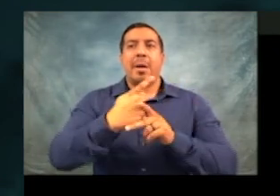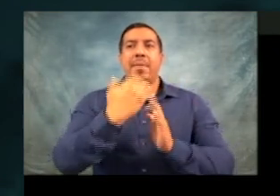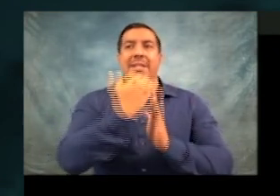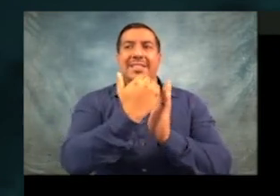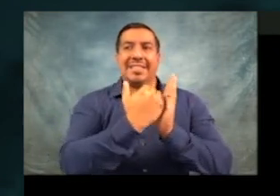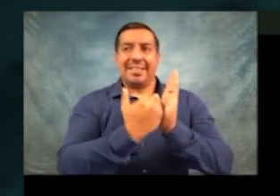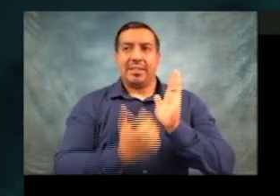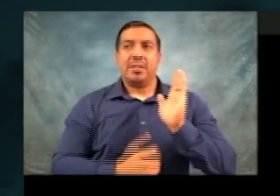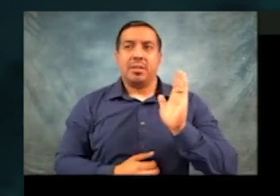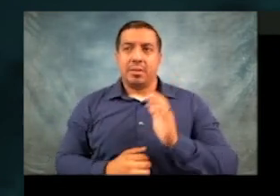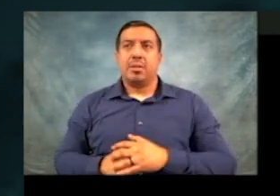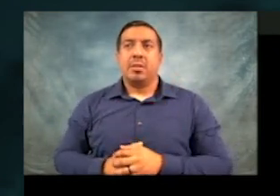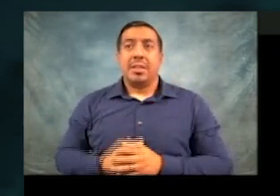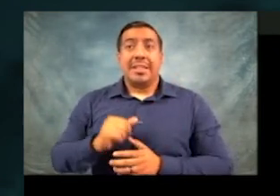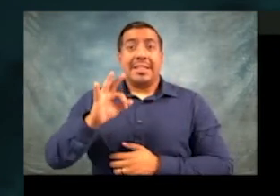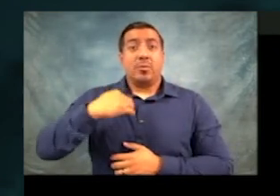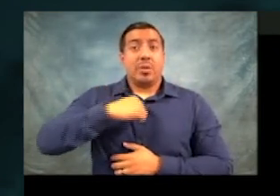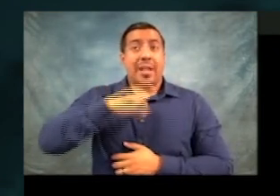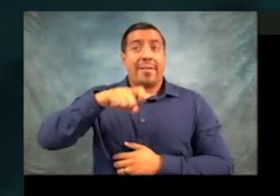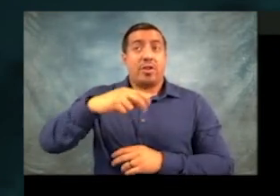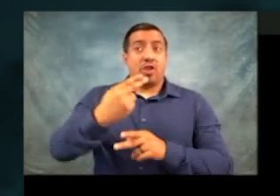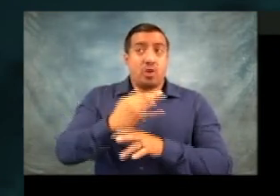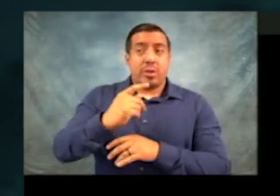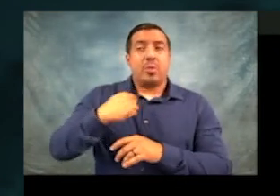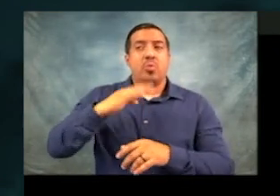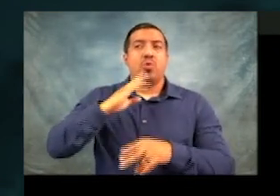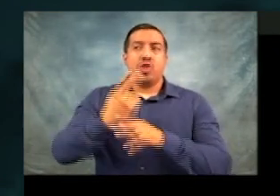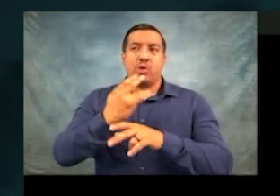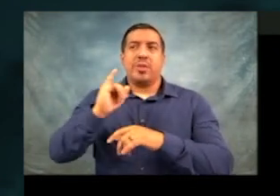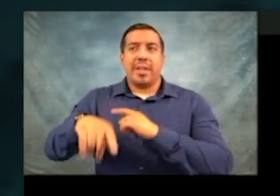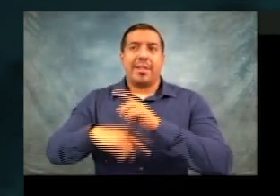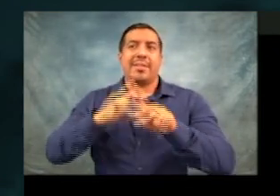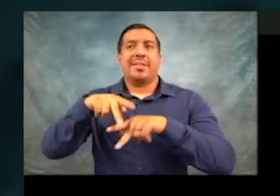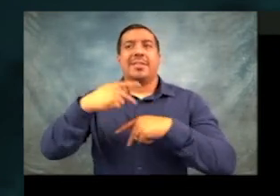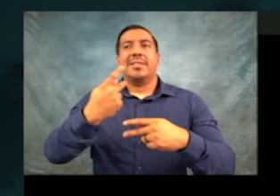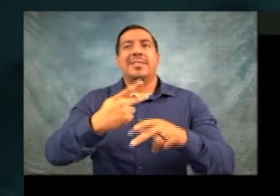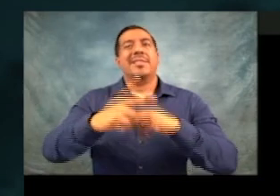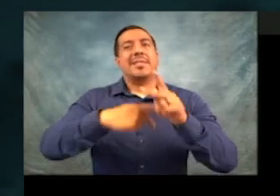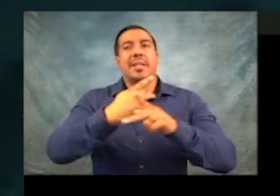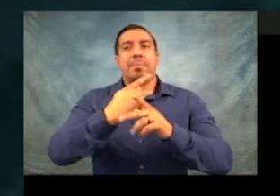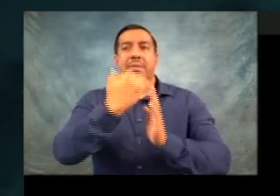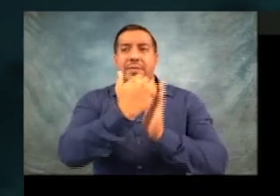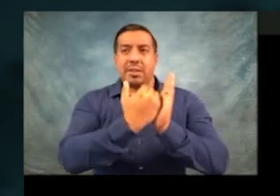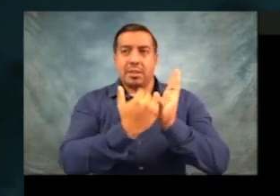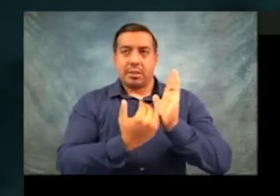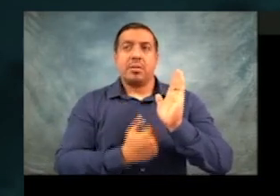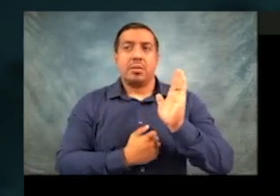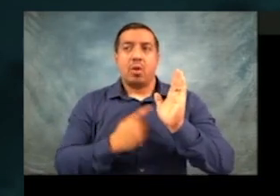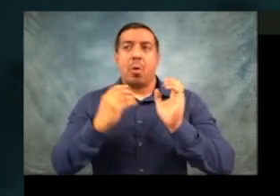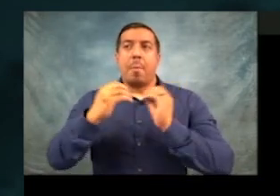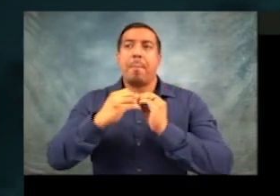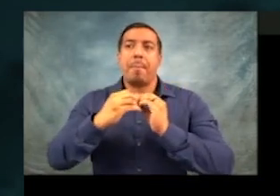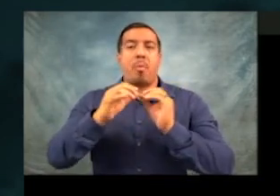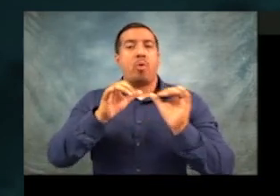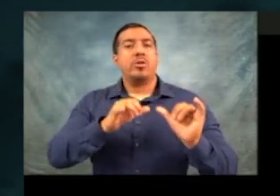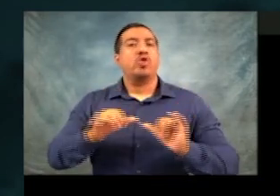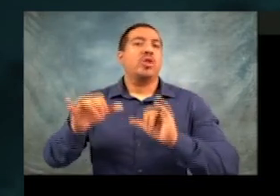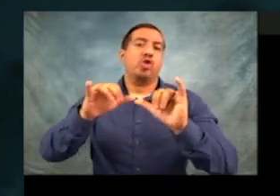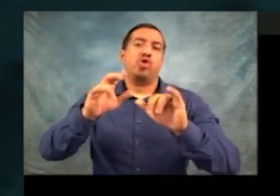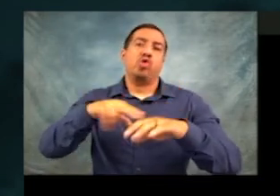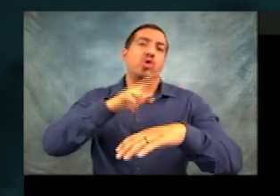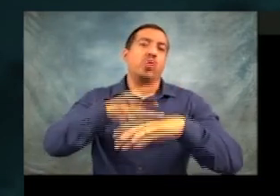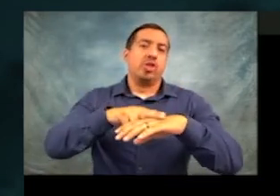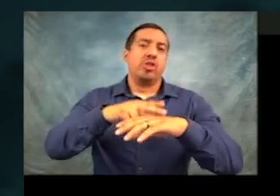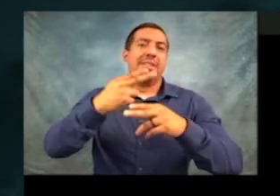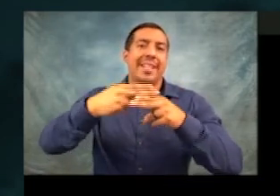required. Hopefully we won't need it, but if we do, we have an auxiliary list to use more traditional names